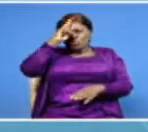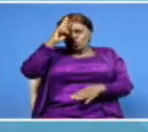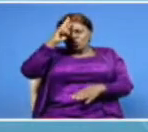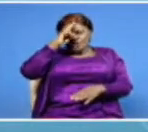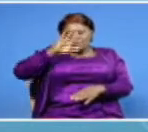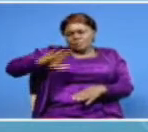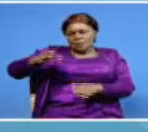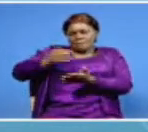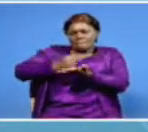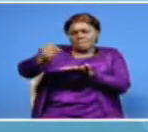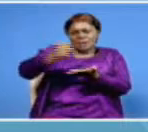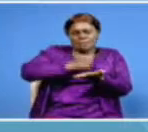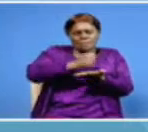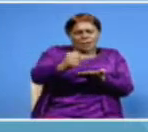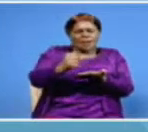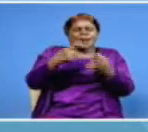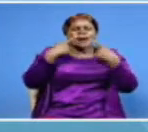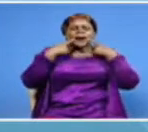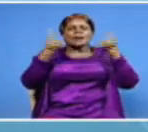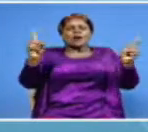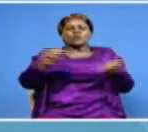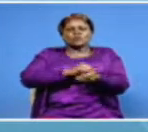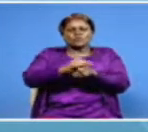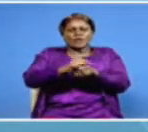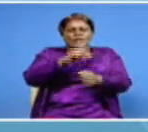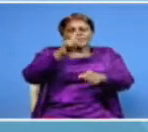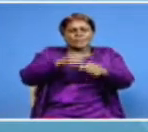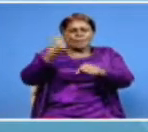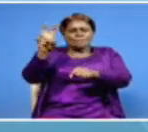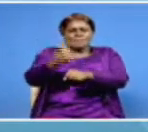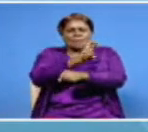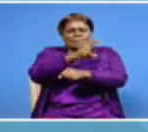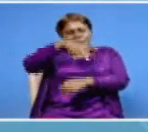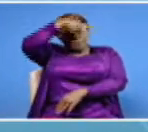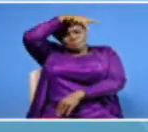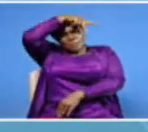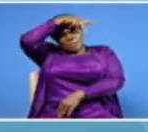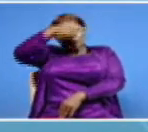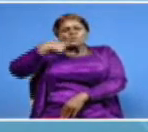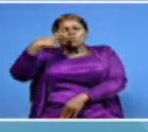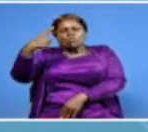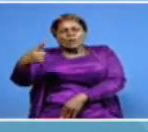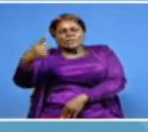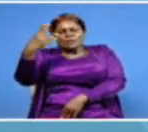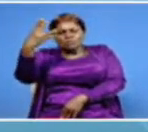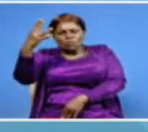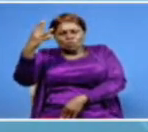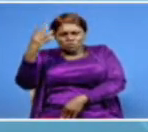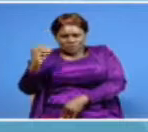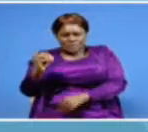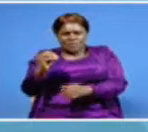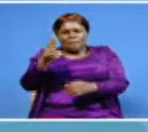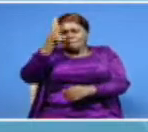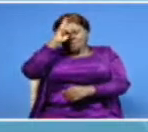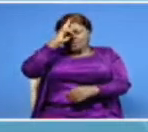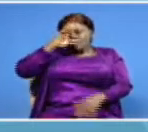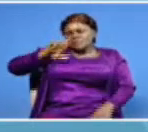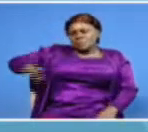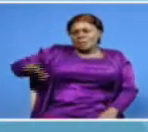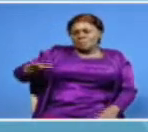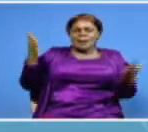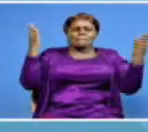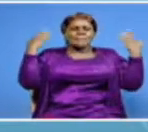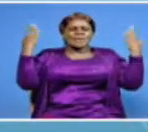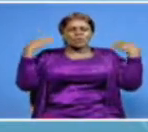reservists would be deployed. Kindiki announced this Friday when he presided over the passout parade of 140 national police reservists in